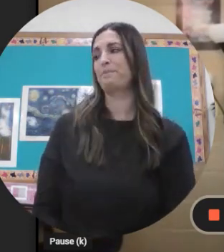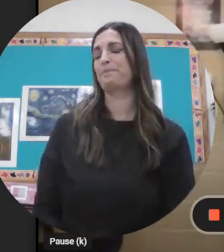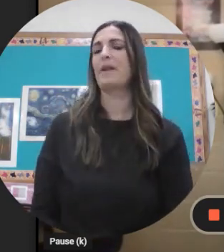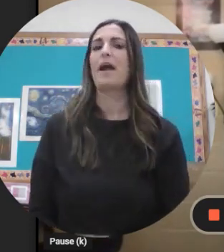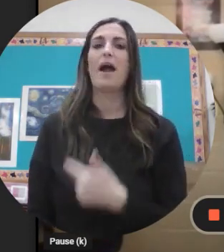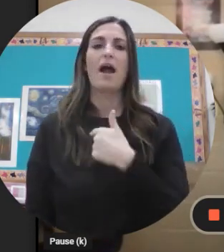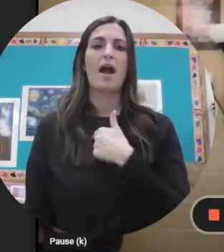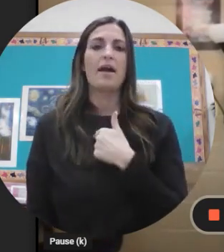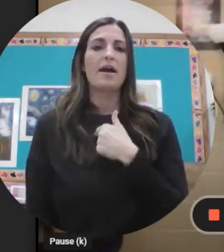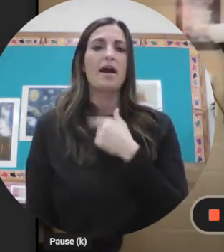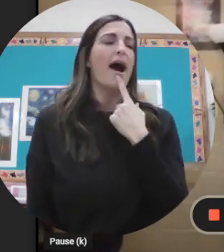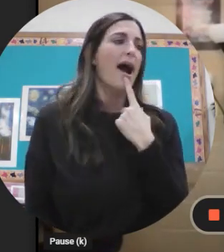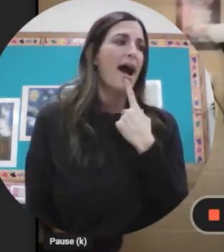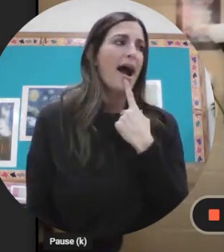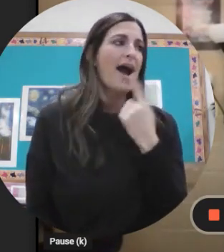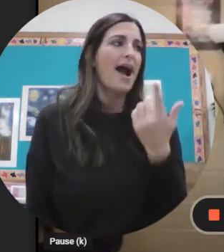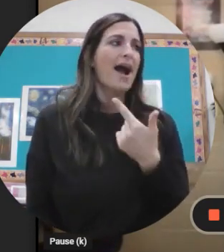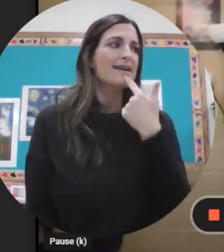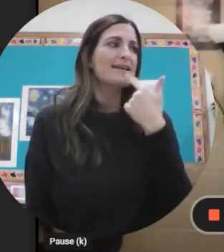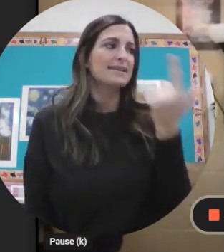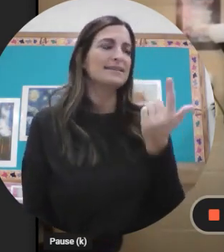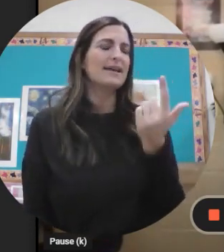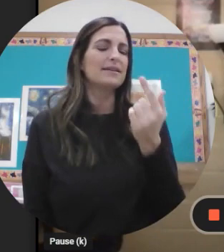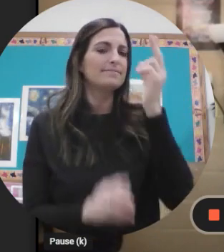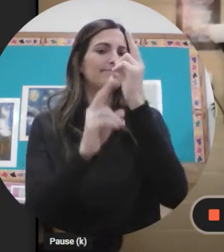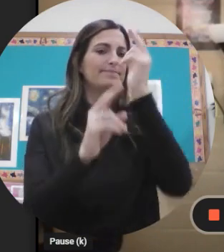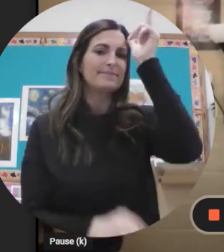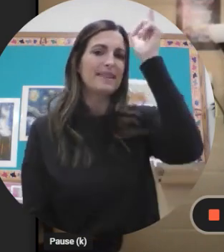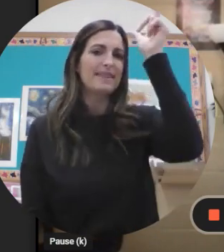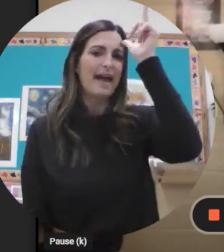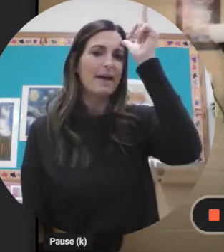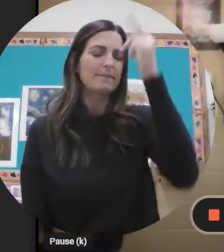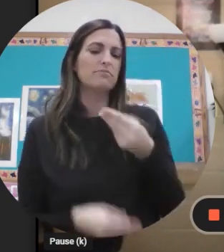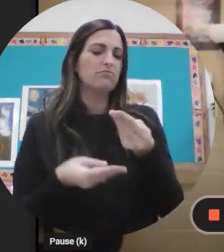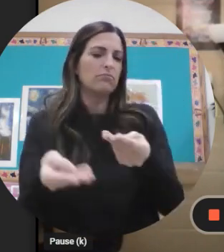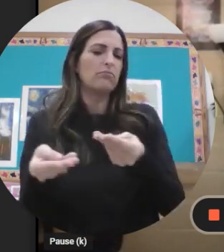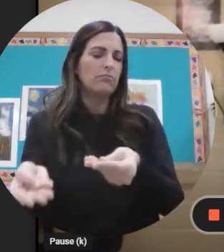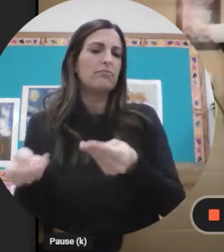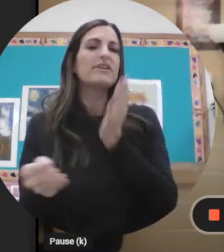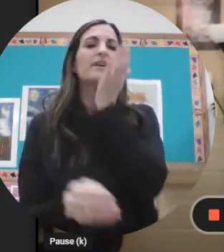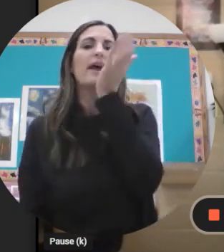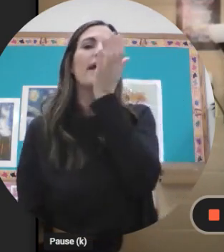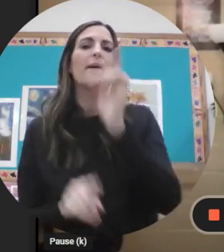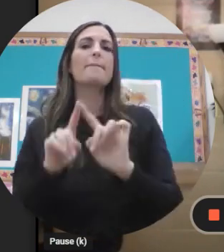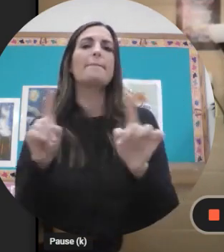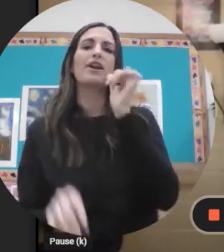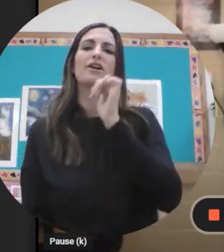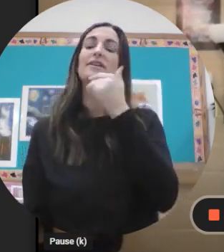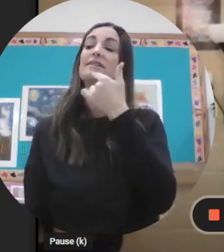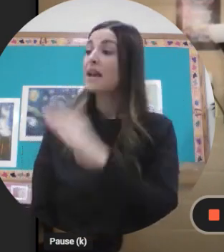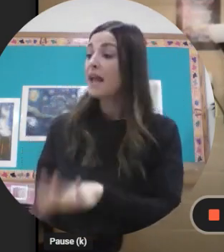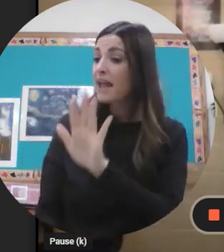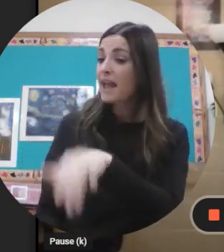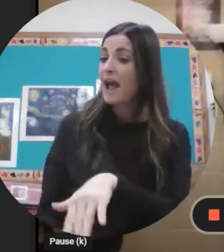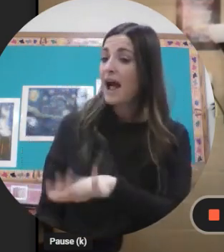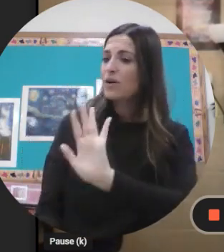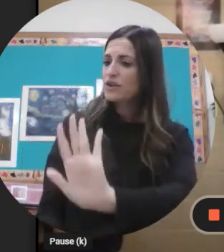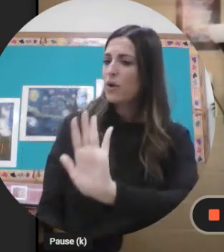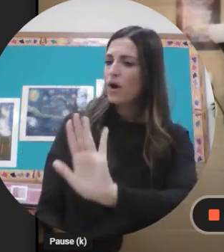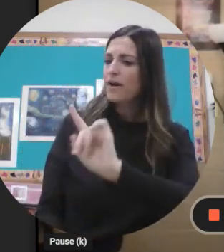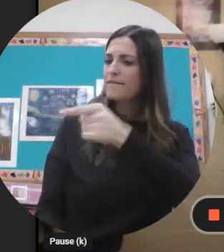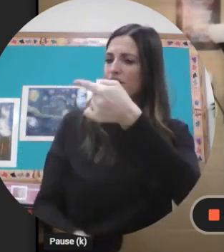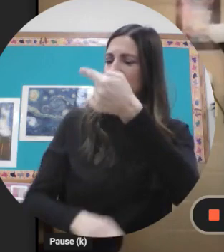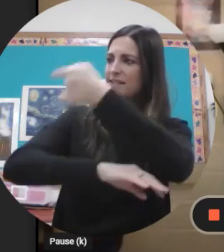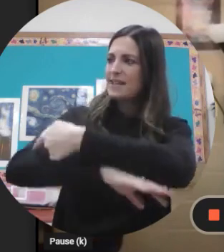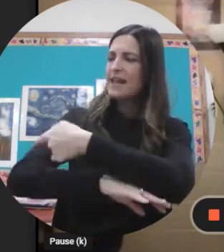I opened my mouth to say that we had given Lappy hay, but a woman's voice said, "How's your first day been, Jack?" I turned to see Miss